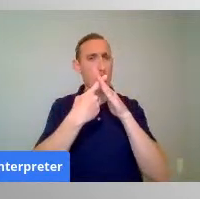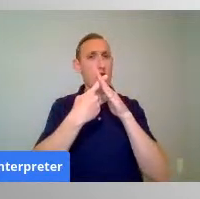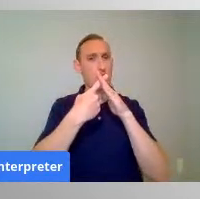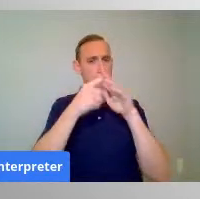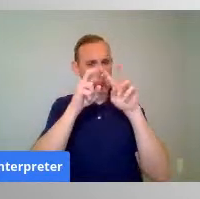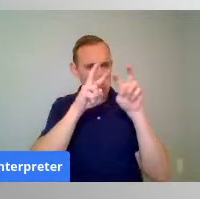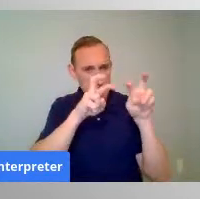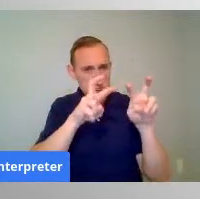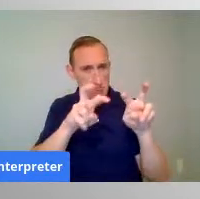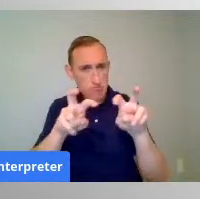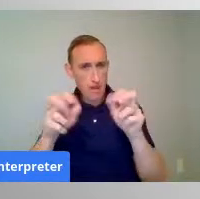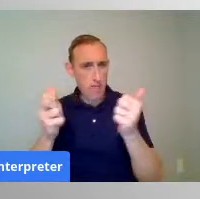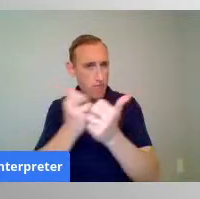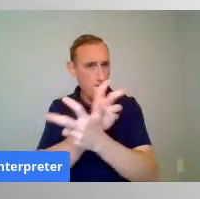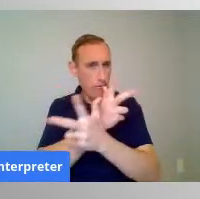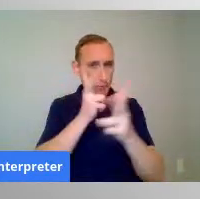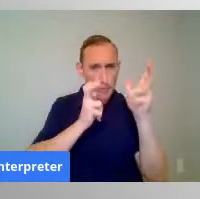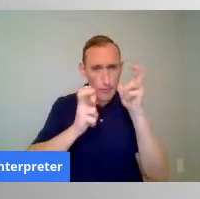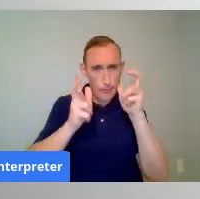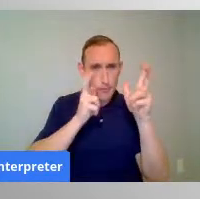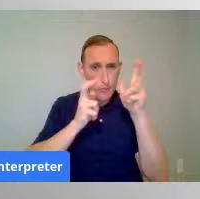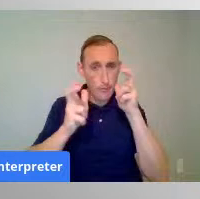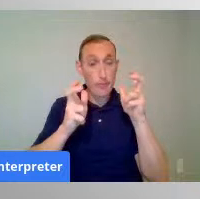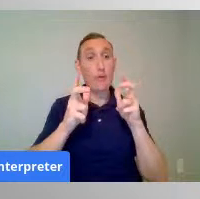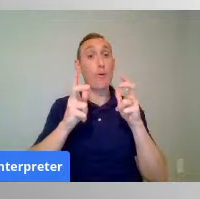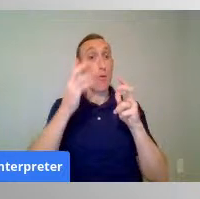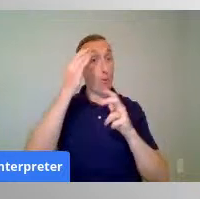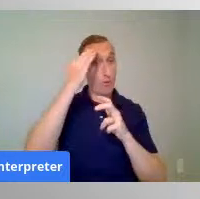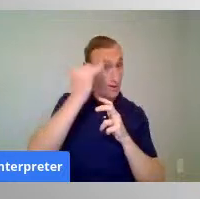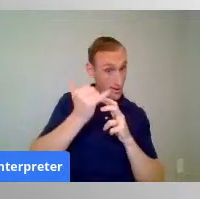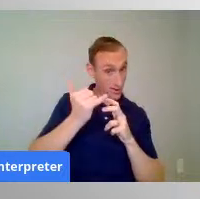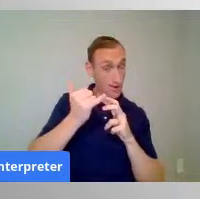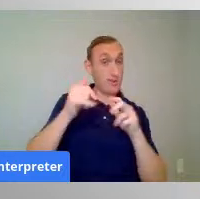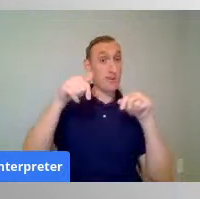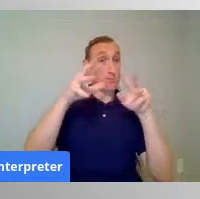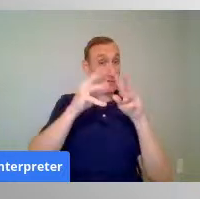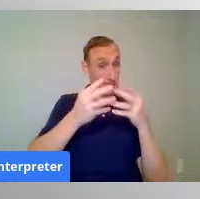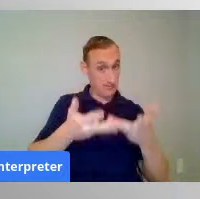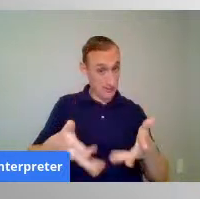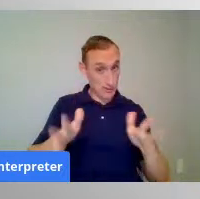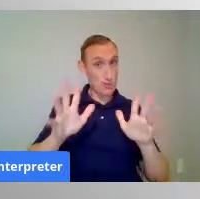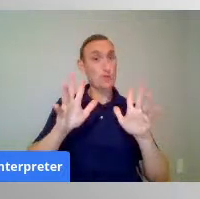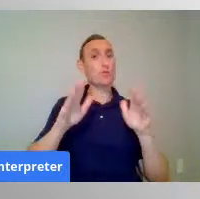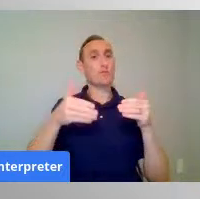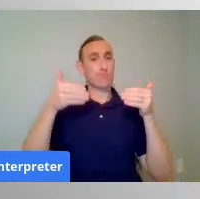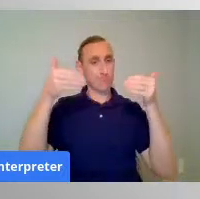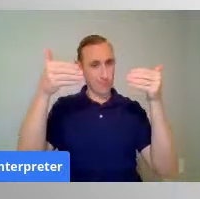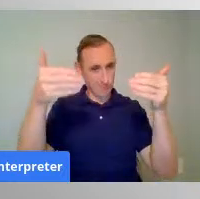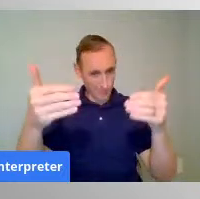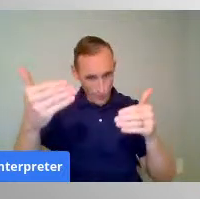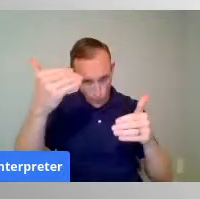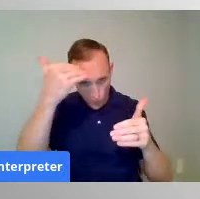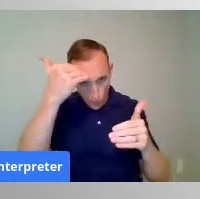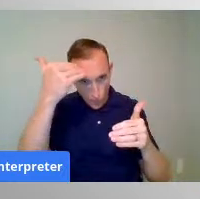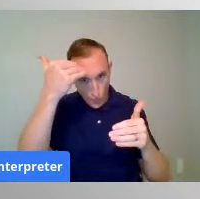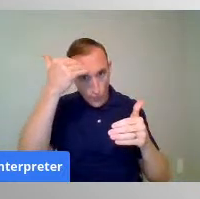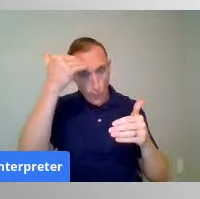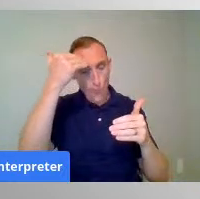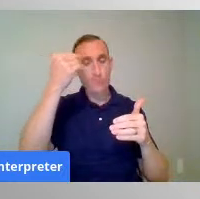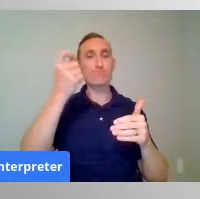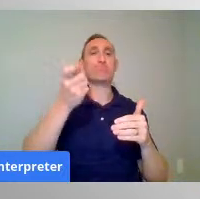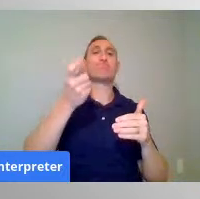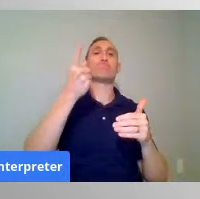of the information so that when we leave here tonight, then we are moving forward with knowing and understanding that we have a